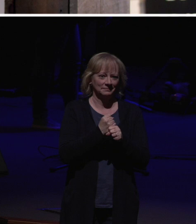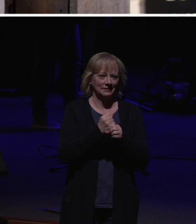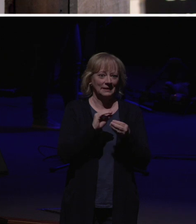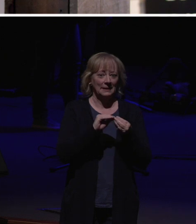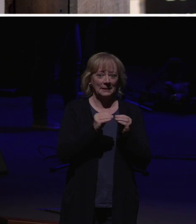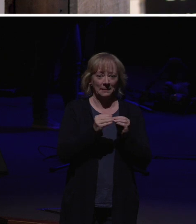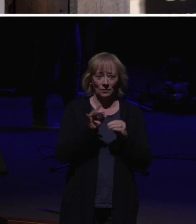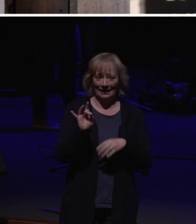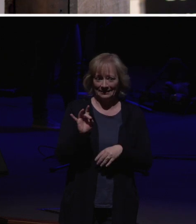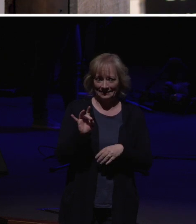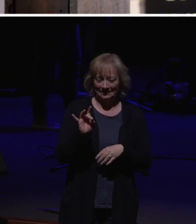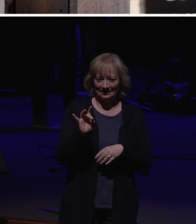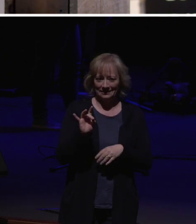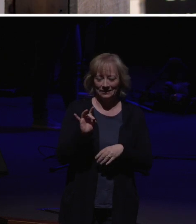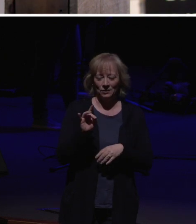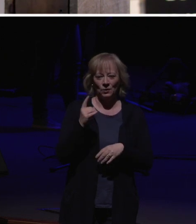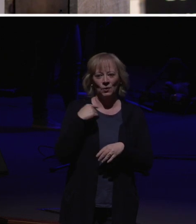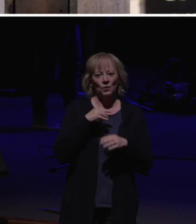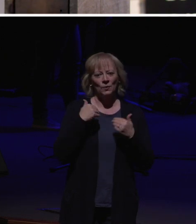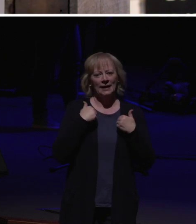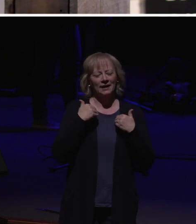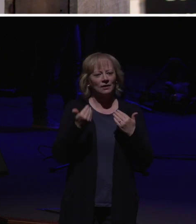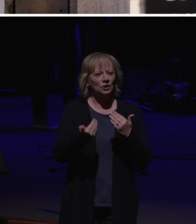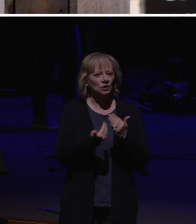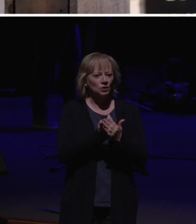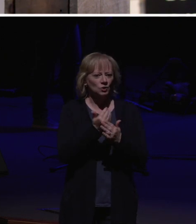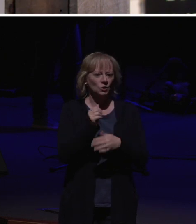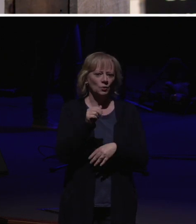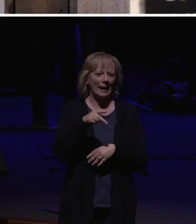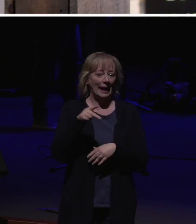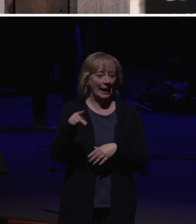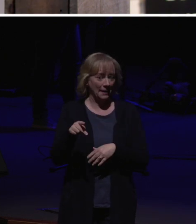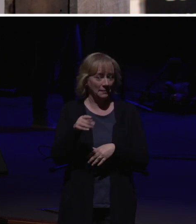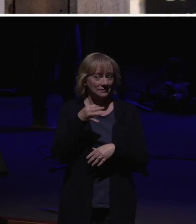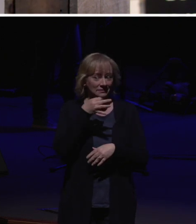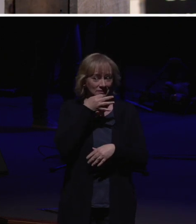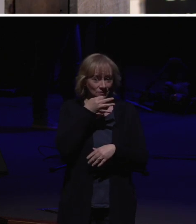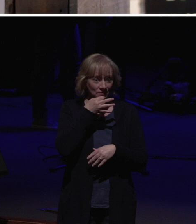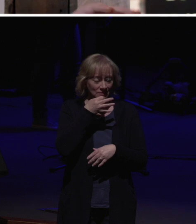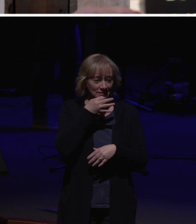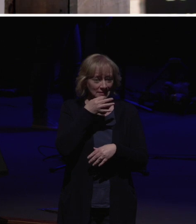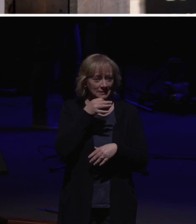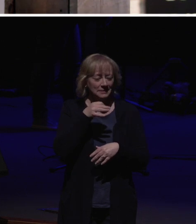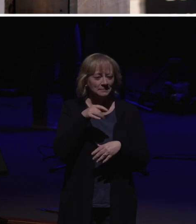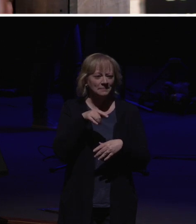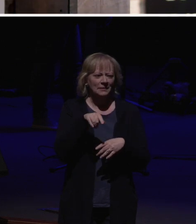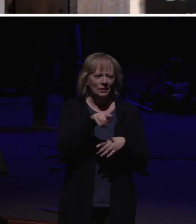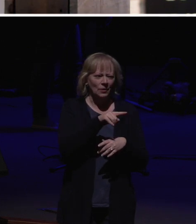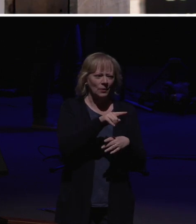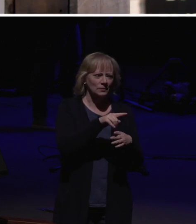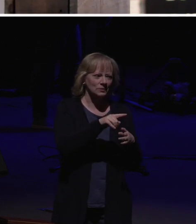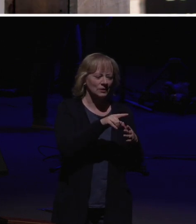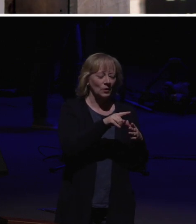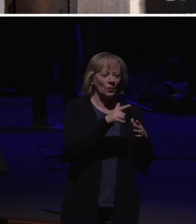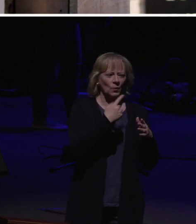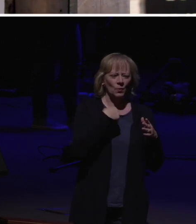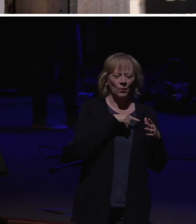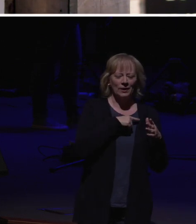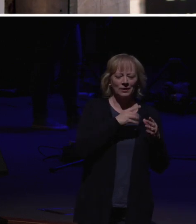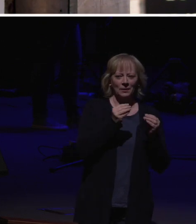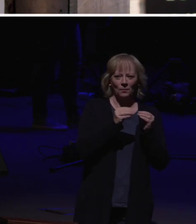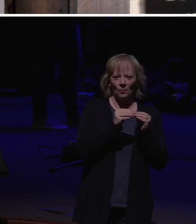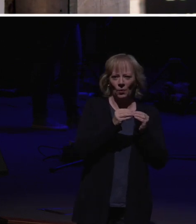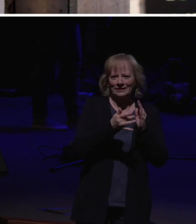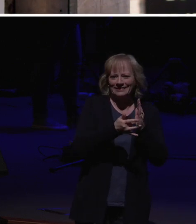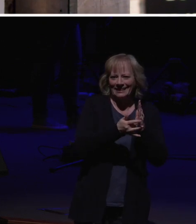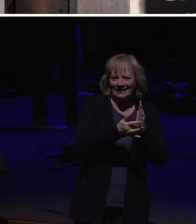eight. We have a new app coming out. Speaking of the students, we're getting all techie. A greater way for